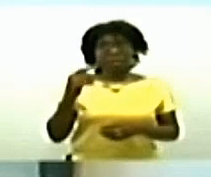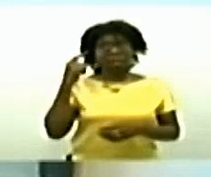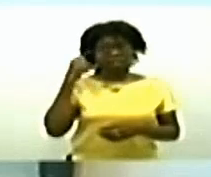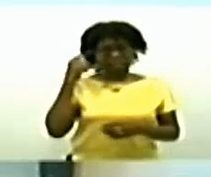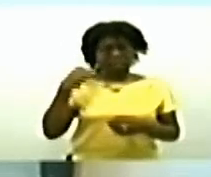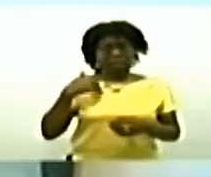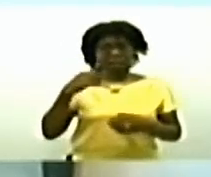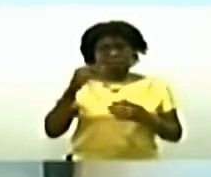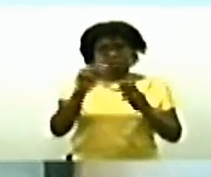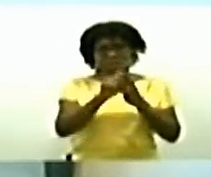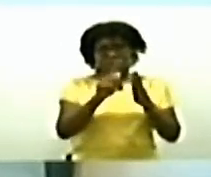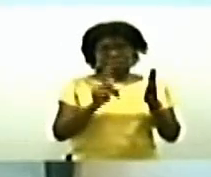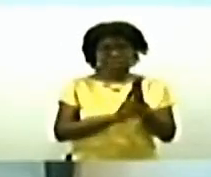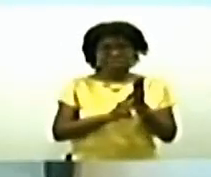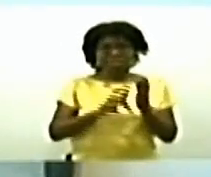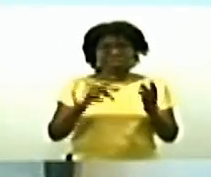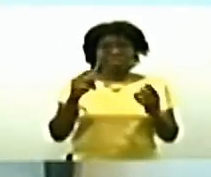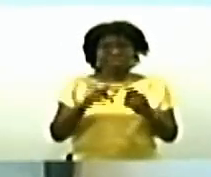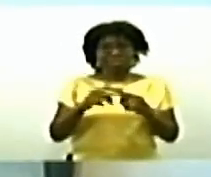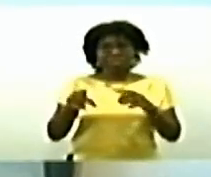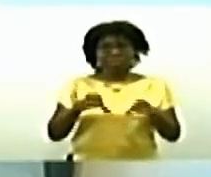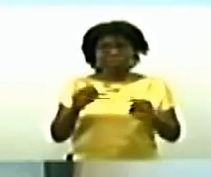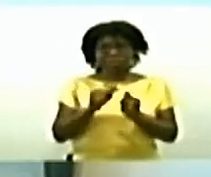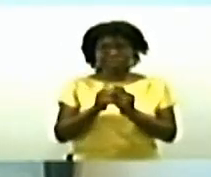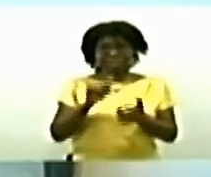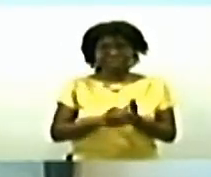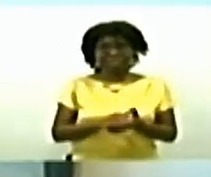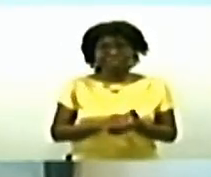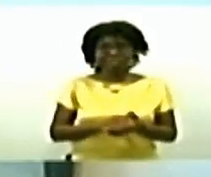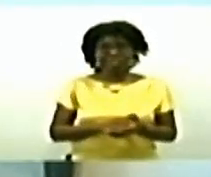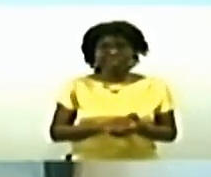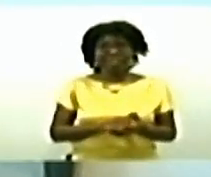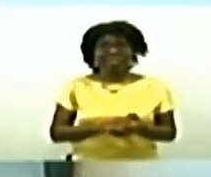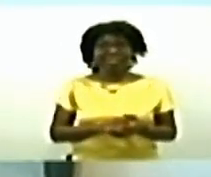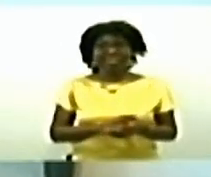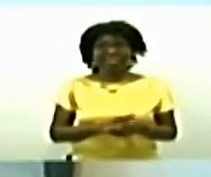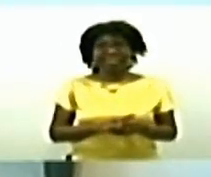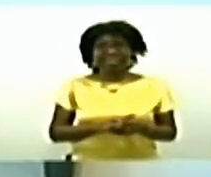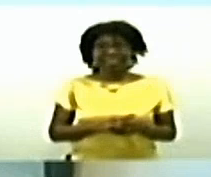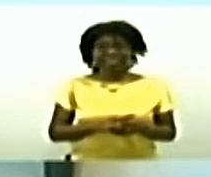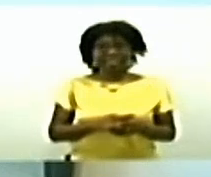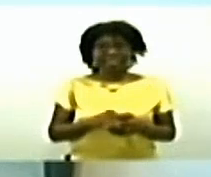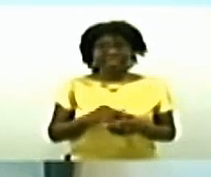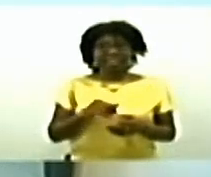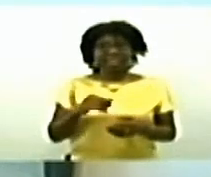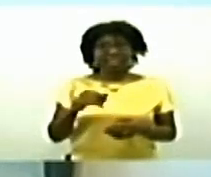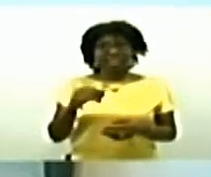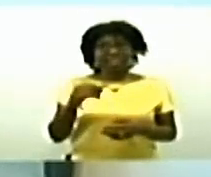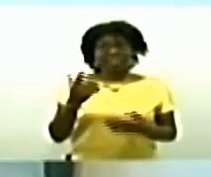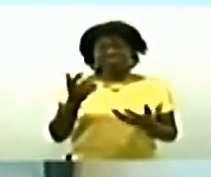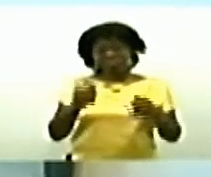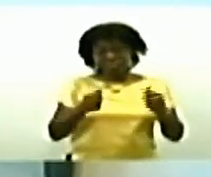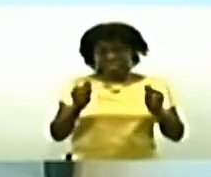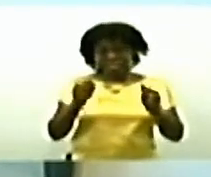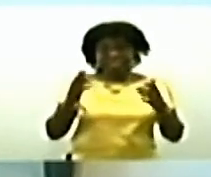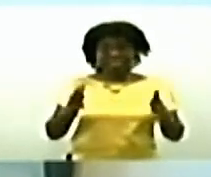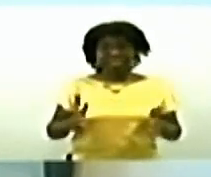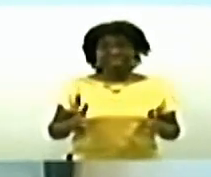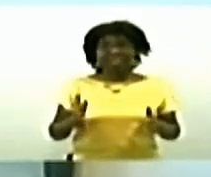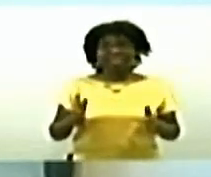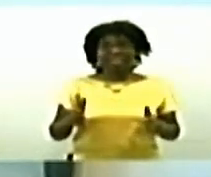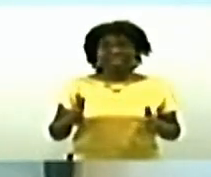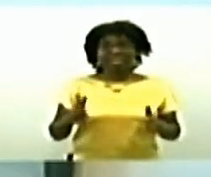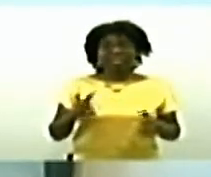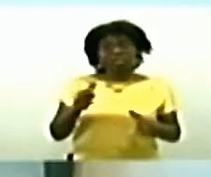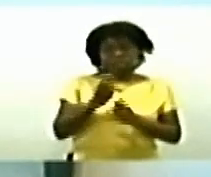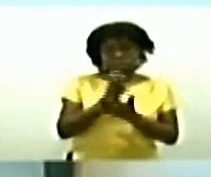that. And I call on the public to respect those wardens, because it's I know drivers, you look at some of those bus